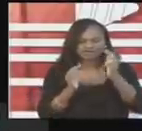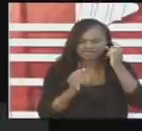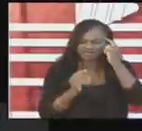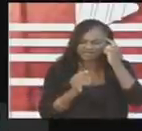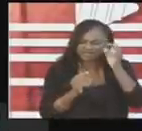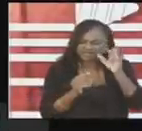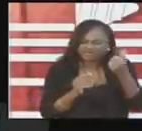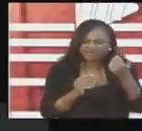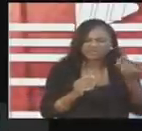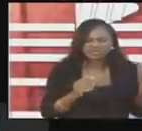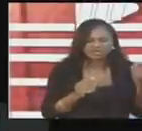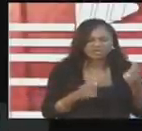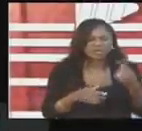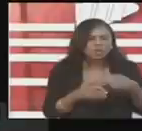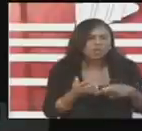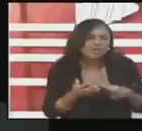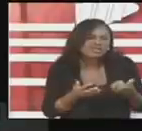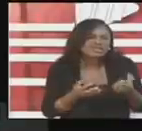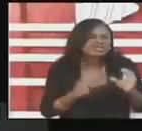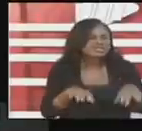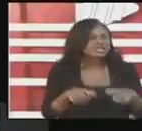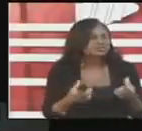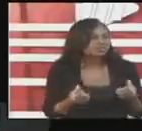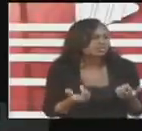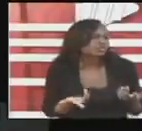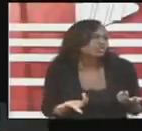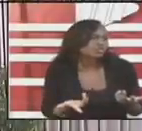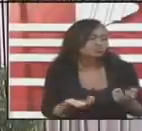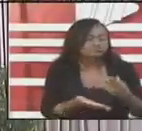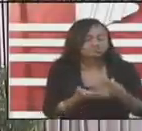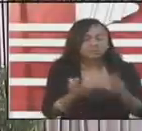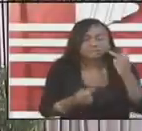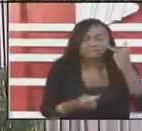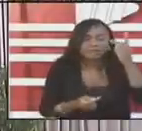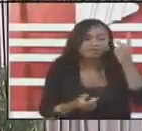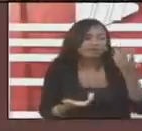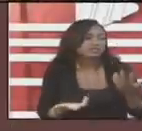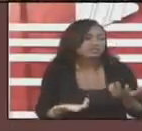who are stressed out over the SEA exam? Ms. Campbell?